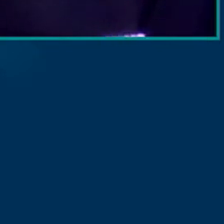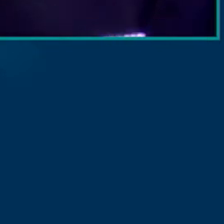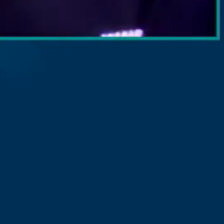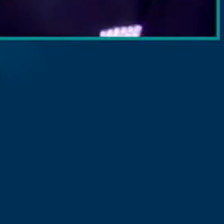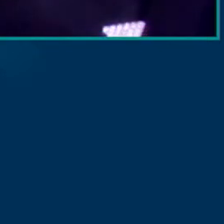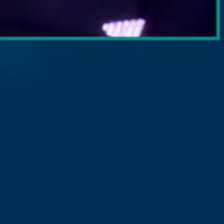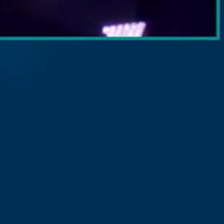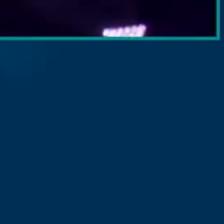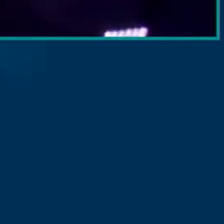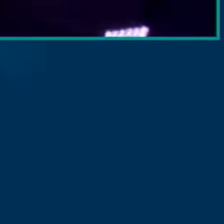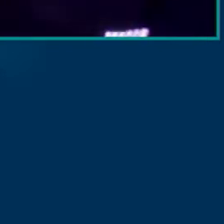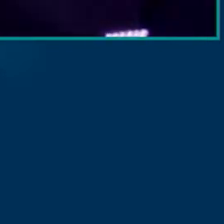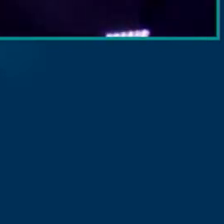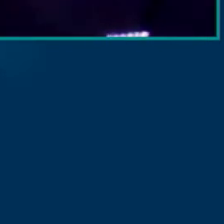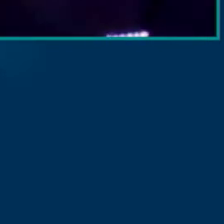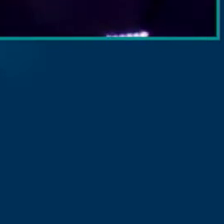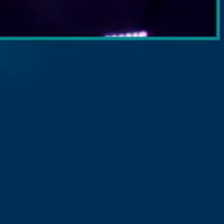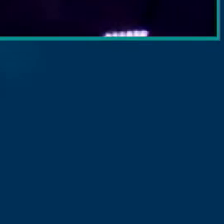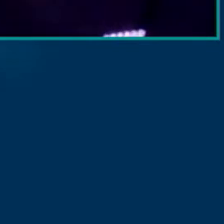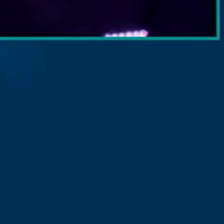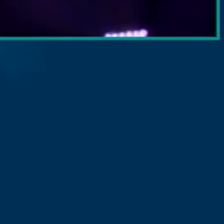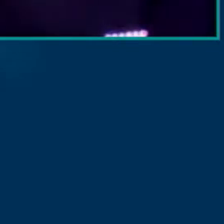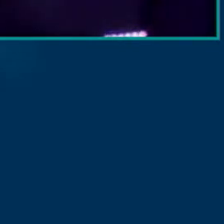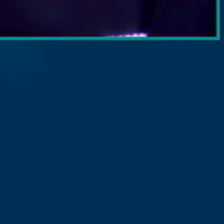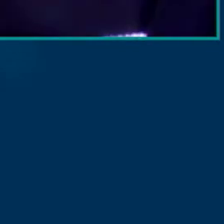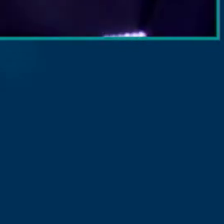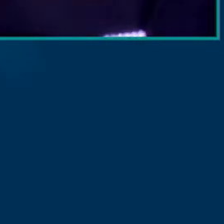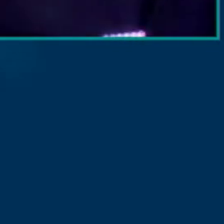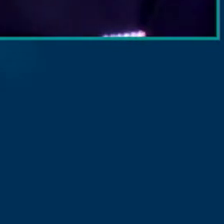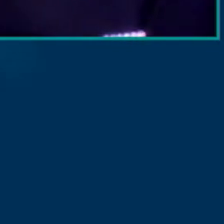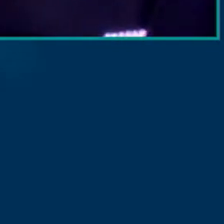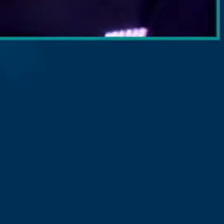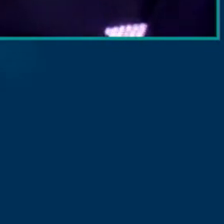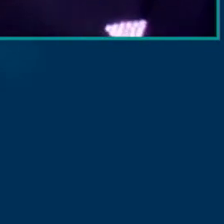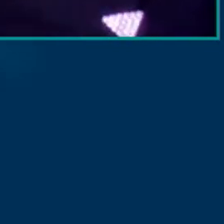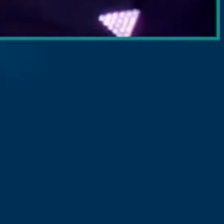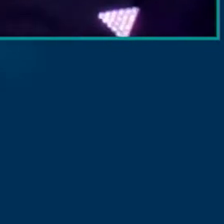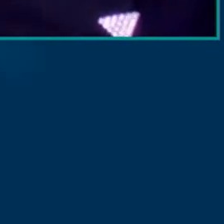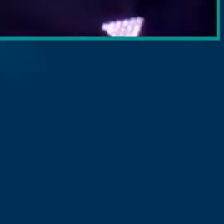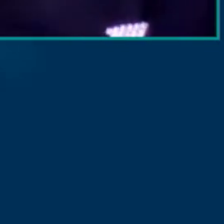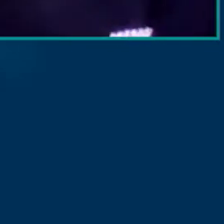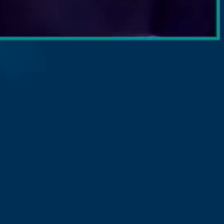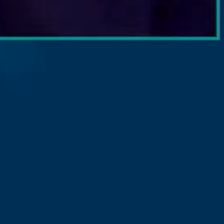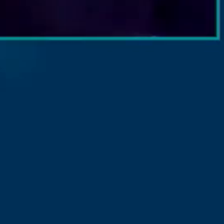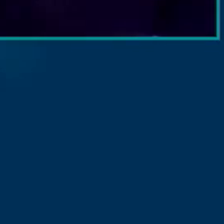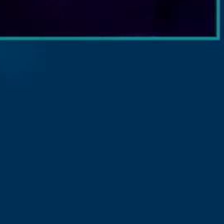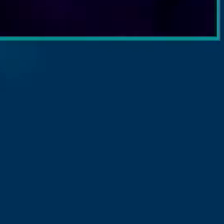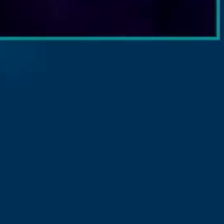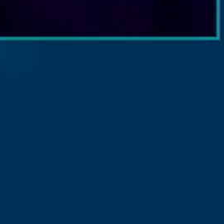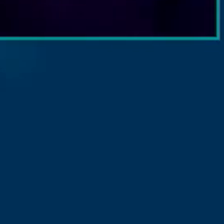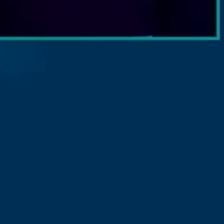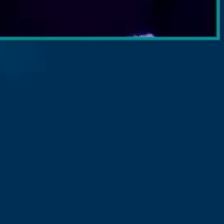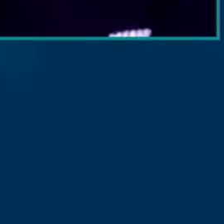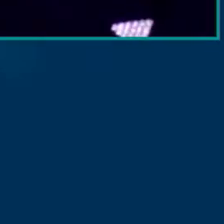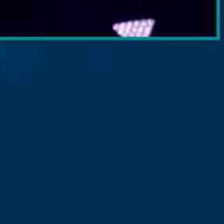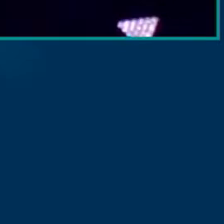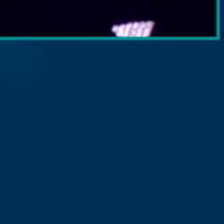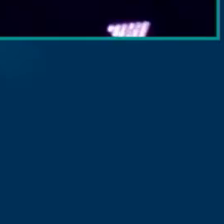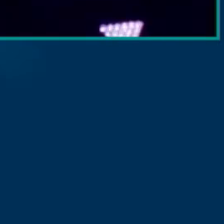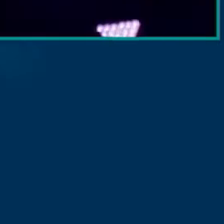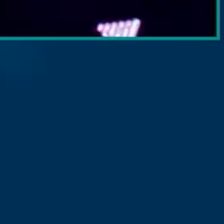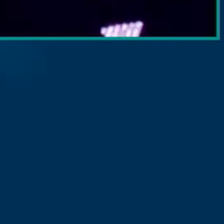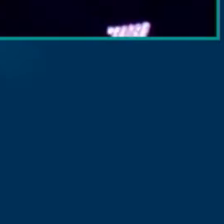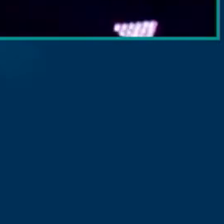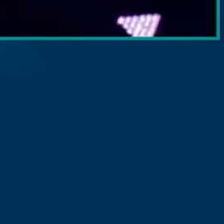adopted already in 2011 in Poland and more broadly in Central and Eastern Europe. They are relatively